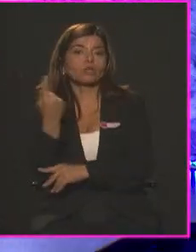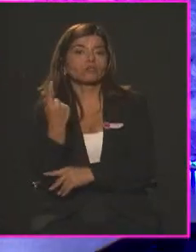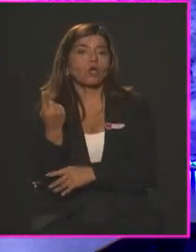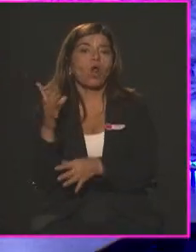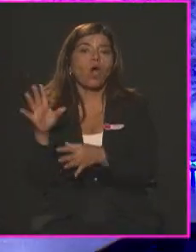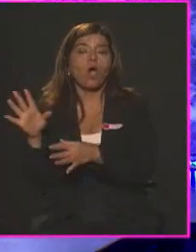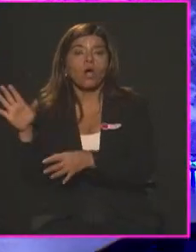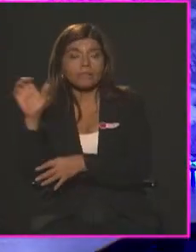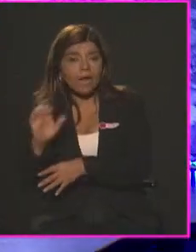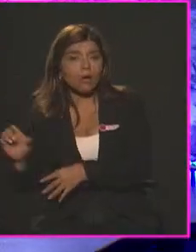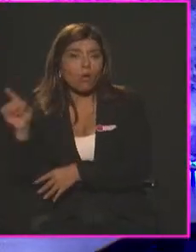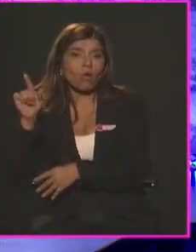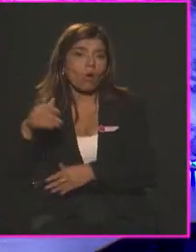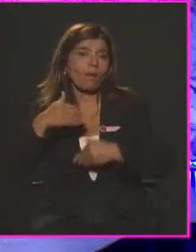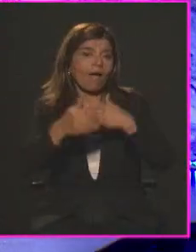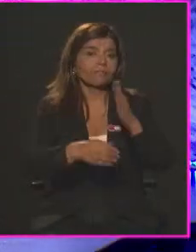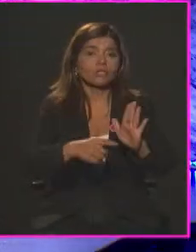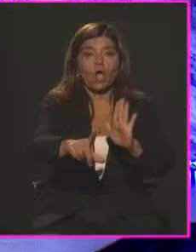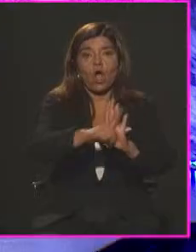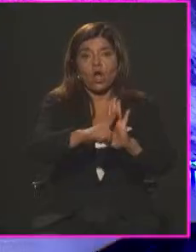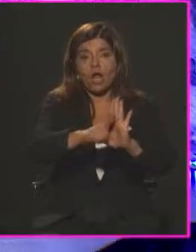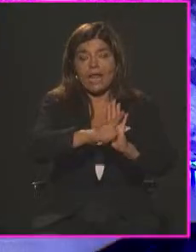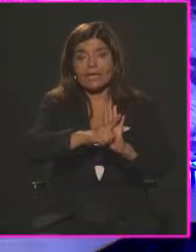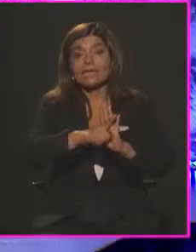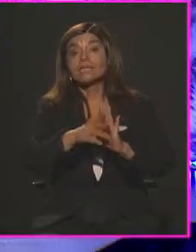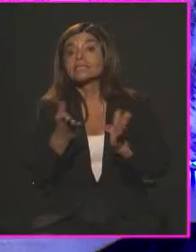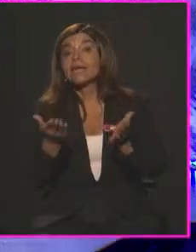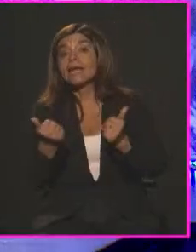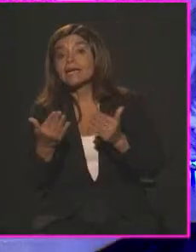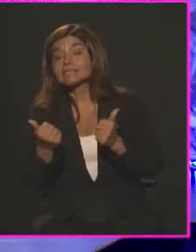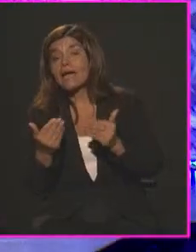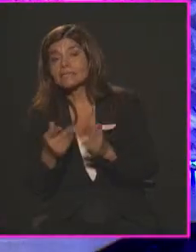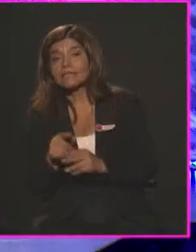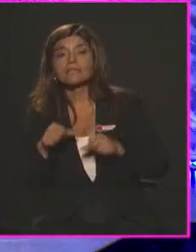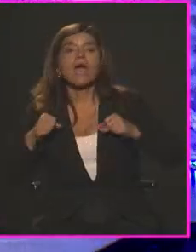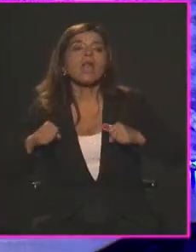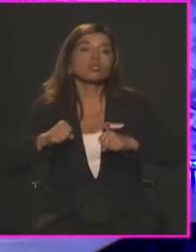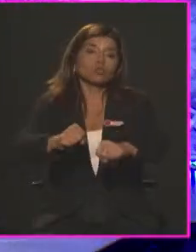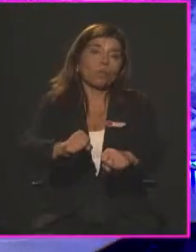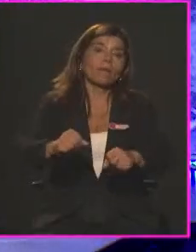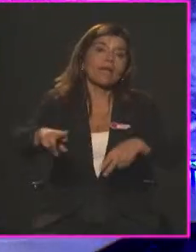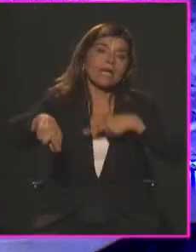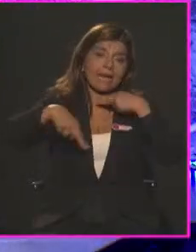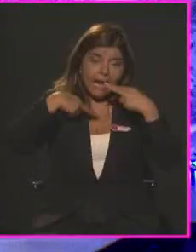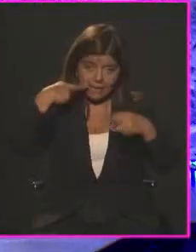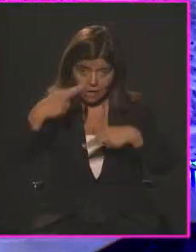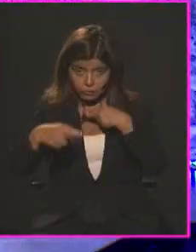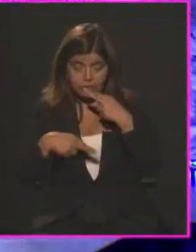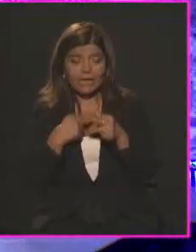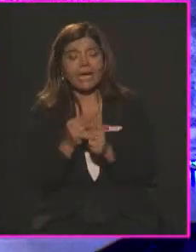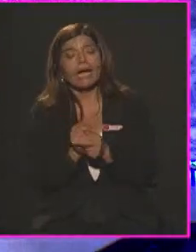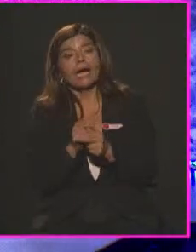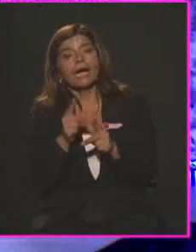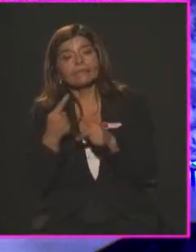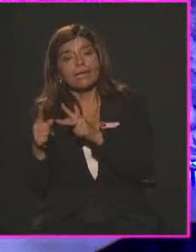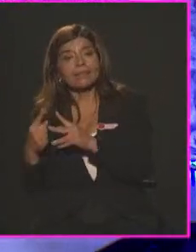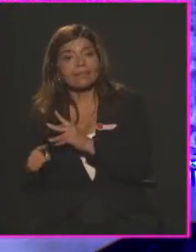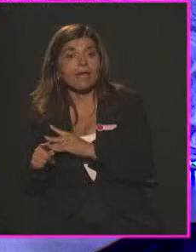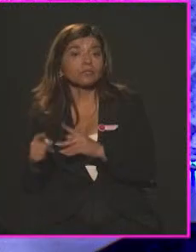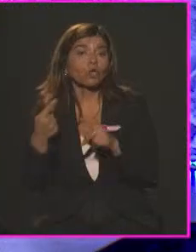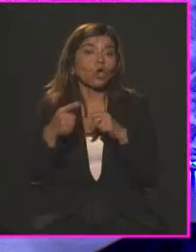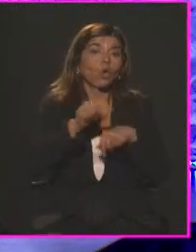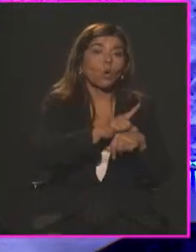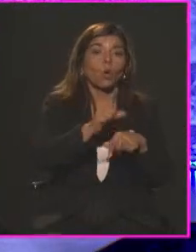legislation that will require grocery stores, restaurants, and households to jointly reduce their waste